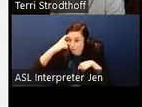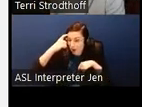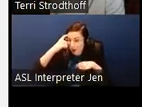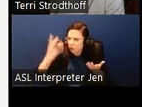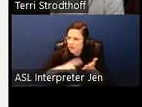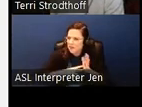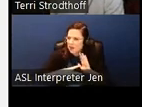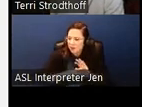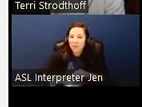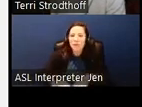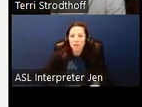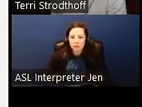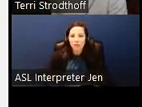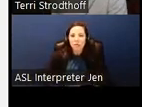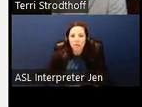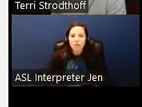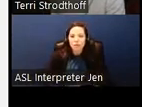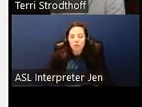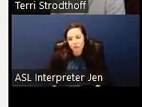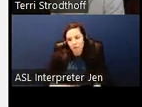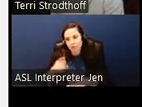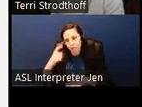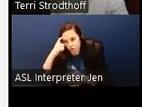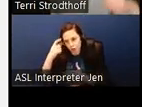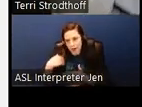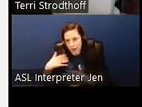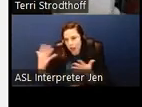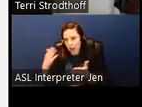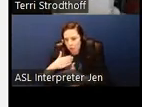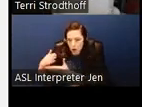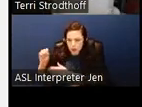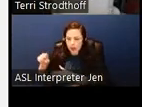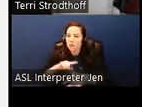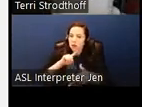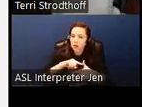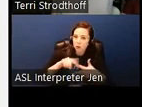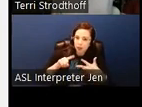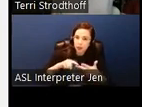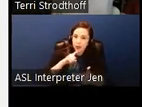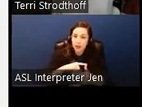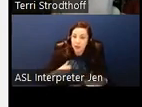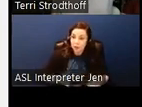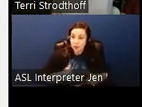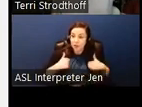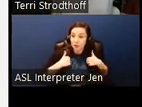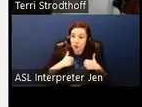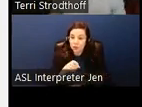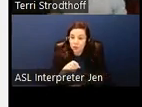has the a lot of parts, but three big parts: our survival center that regulates